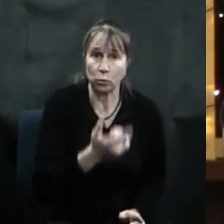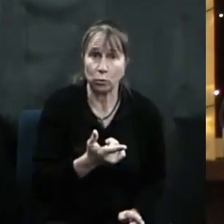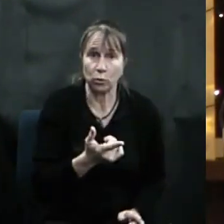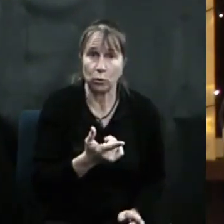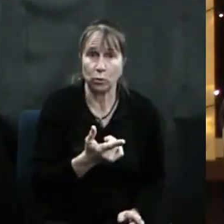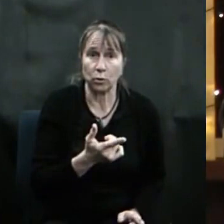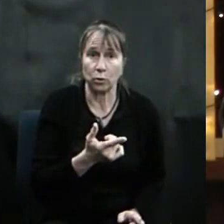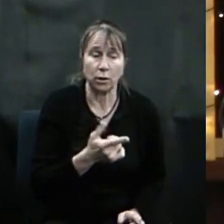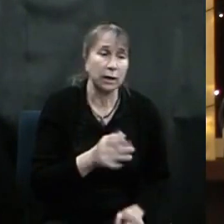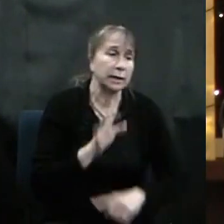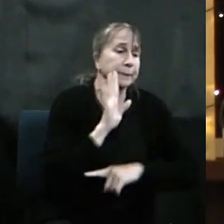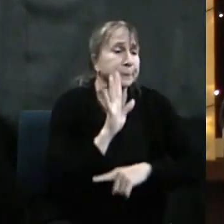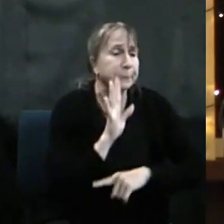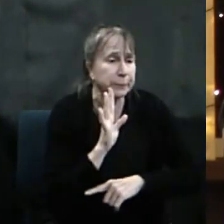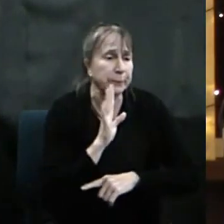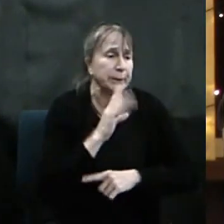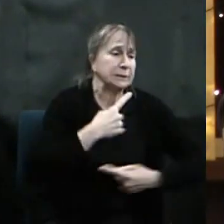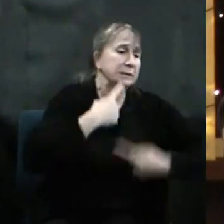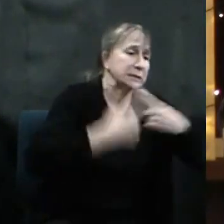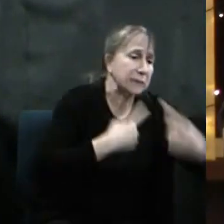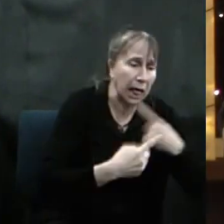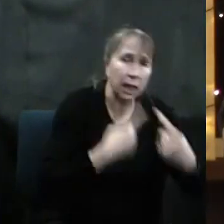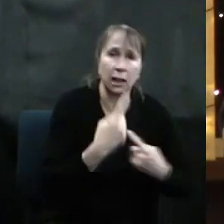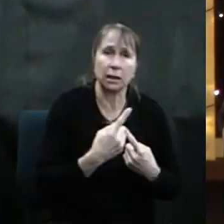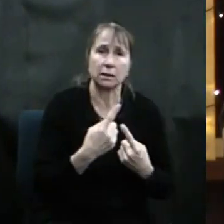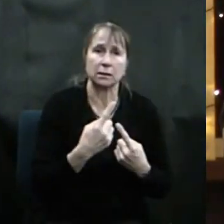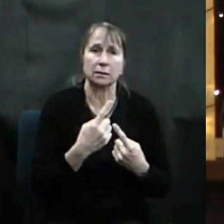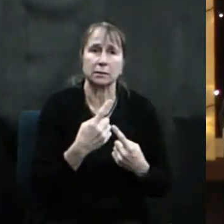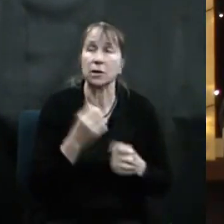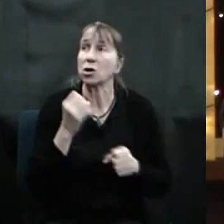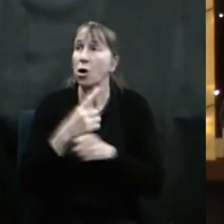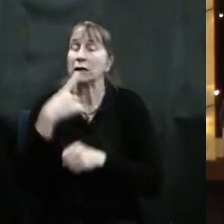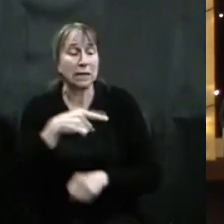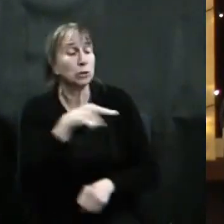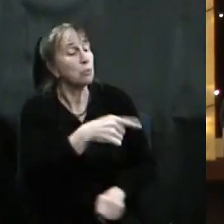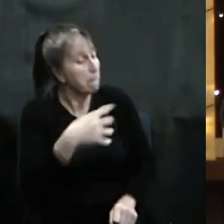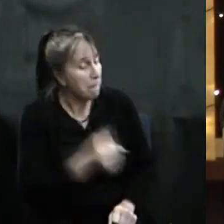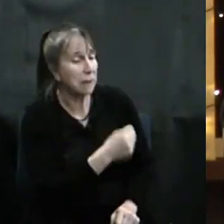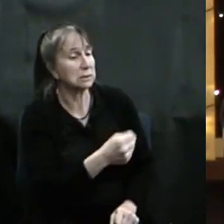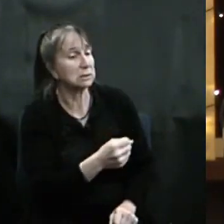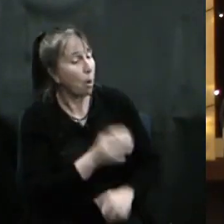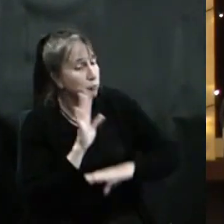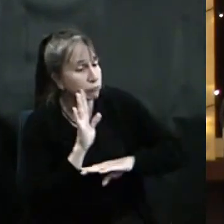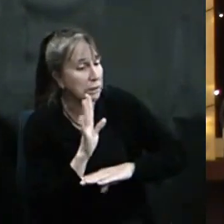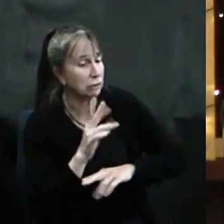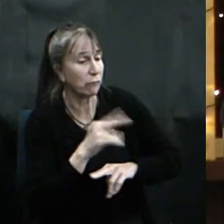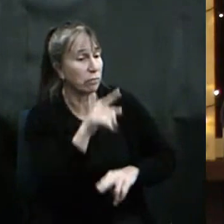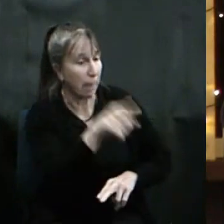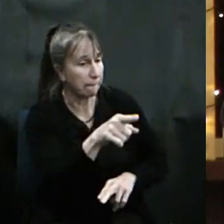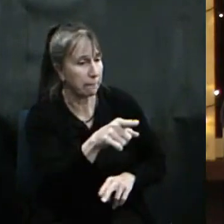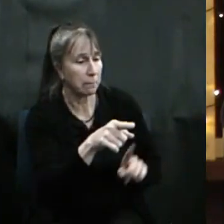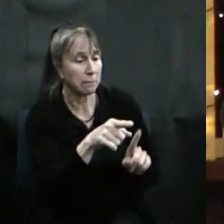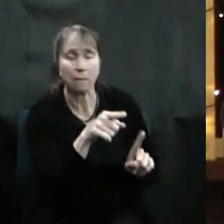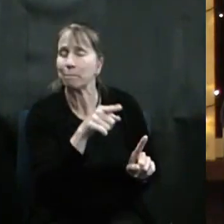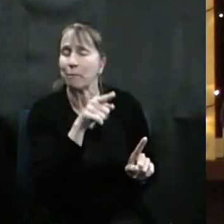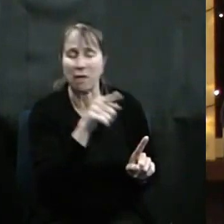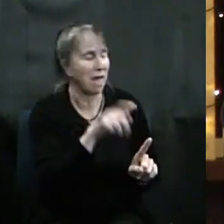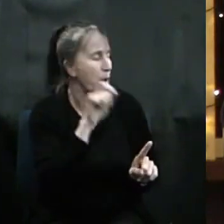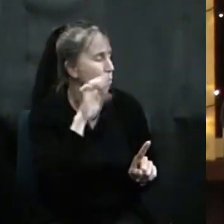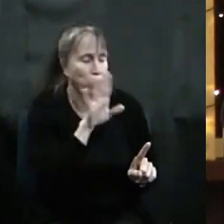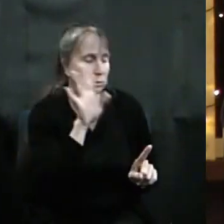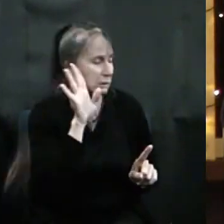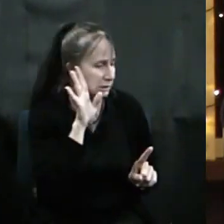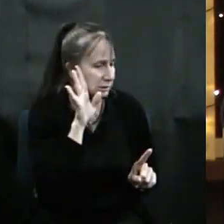you may preach to them, and in fact, Ezekiel, you must preach to them. But you don't expect them to listen or to do anything about